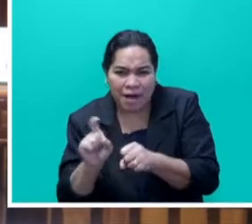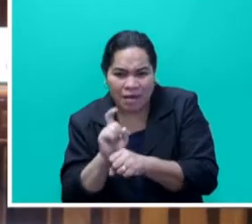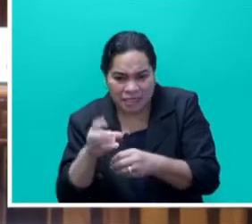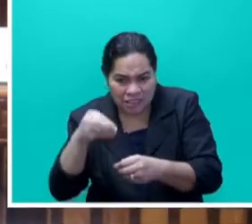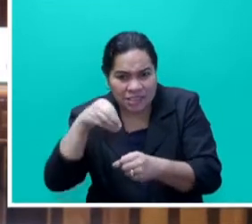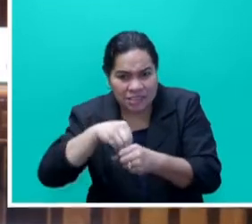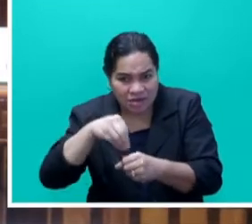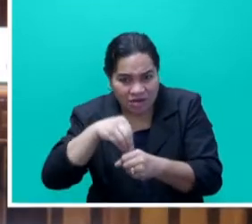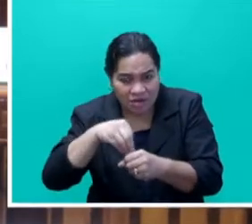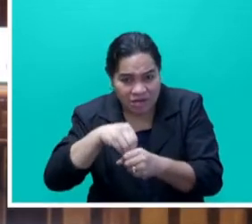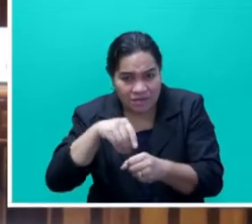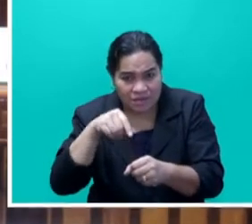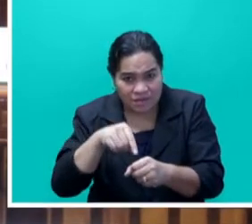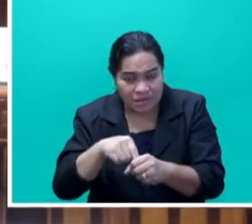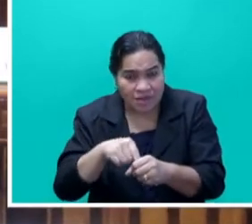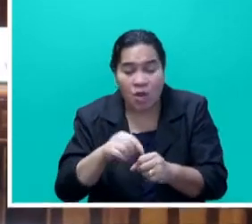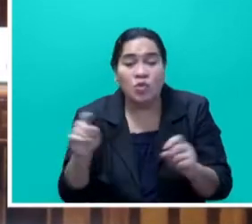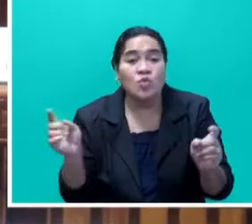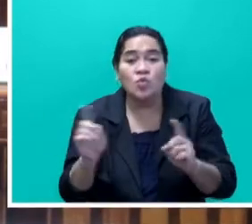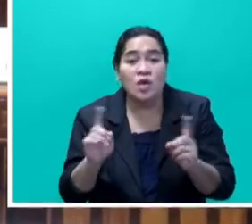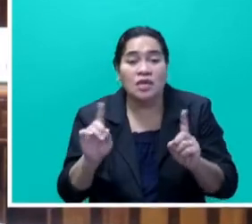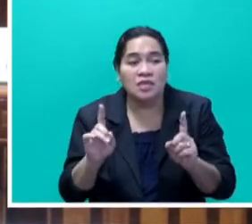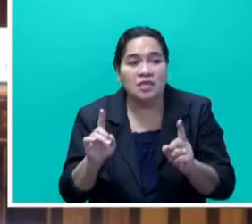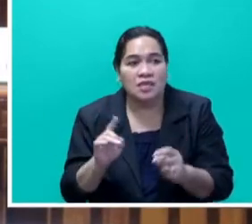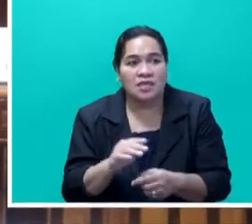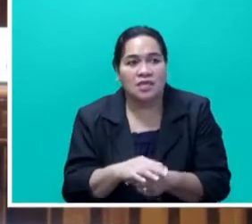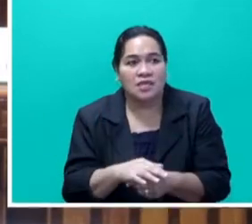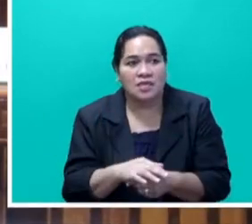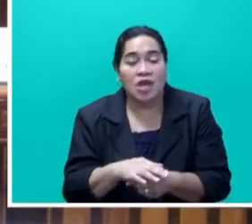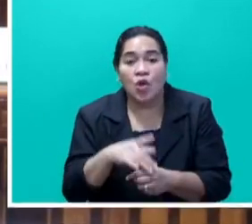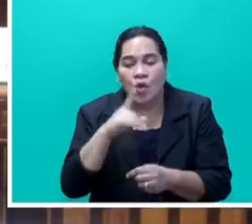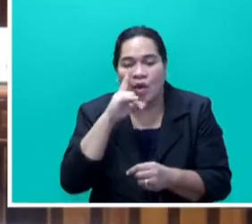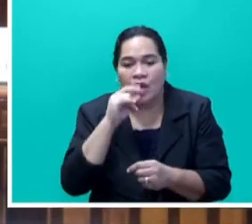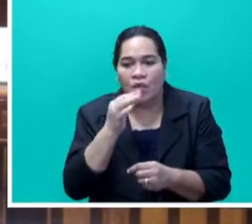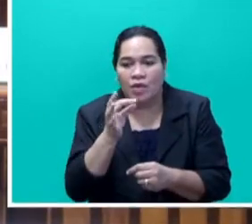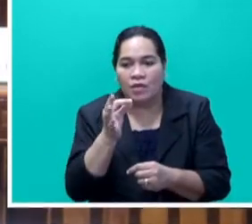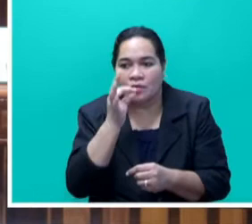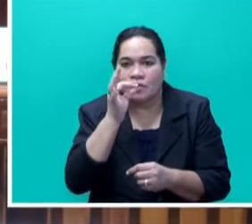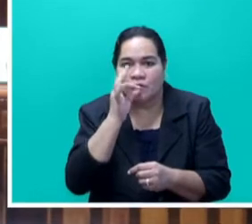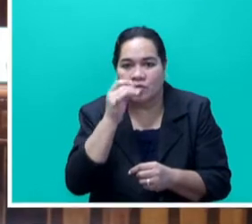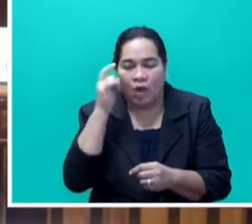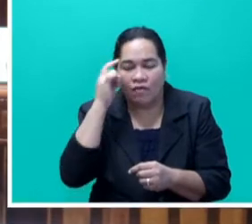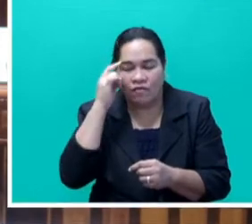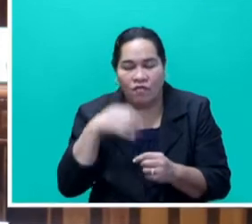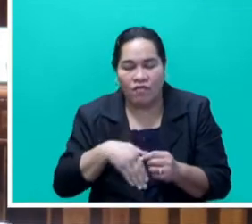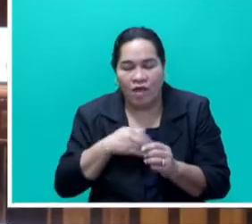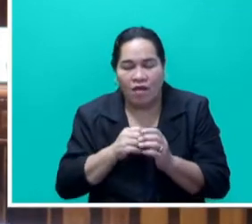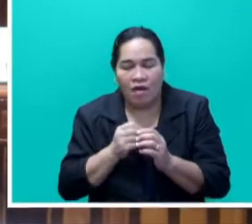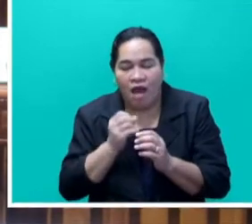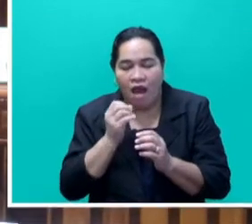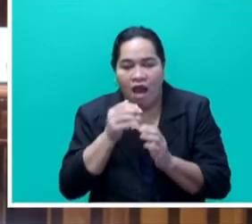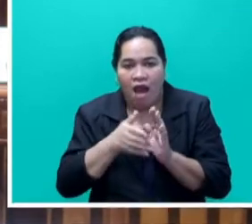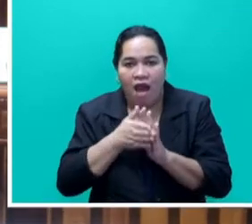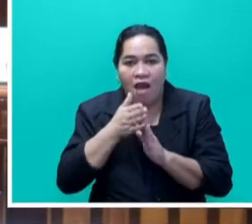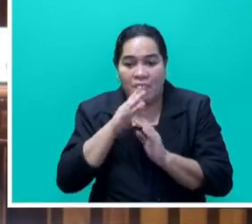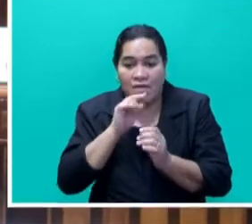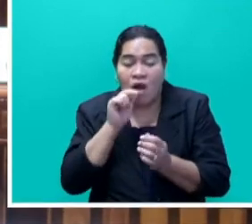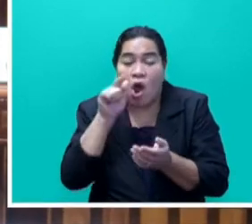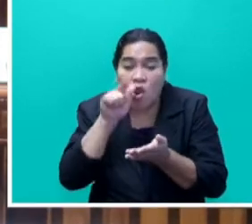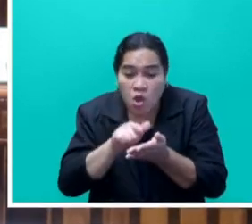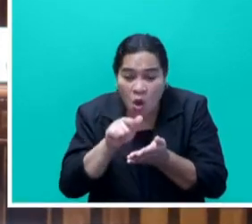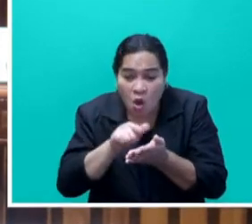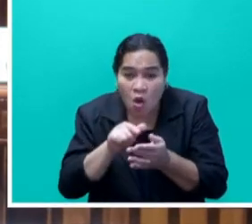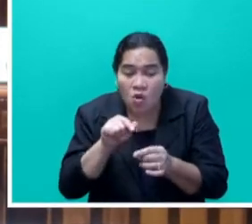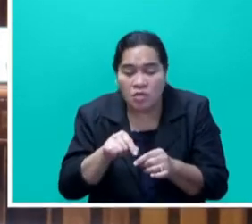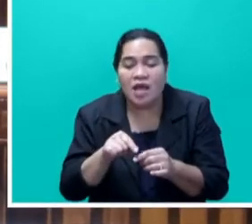tetrahydrocannabinol, is what measures that gives you the high. So the lower the content, the more of an industrial hemp